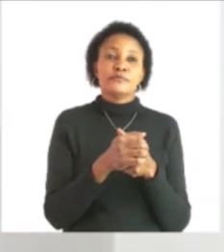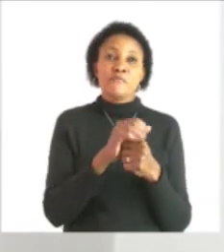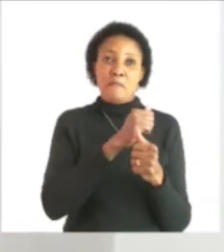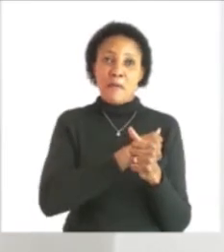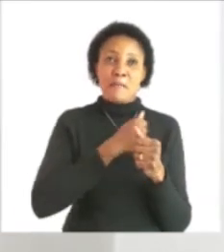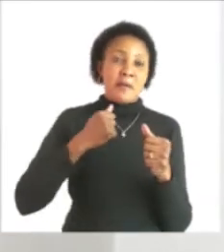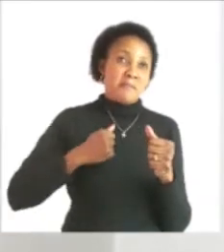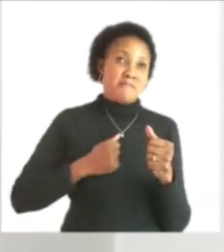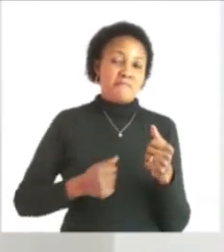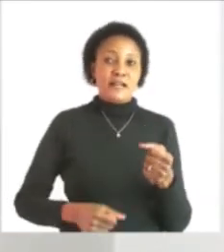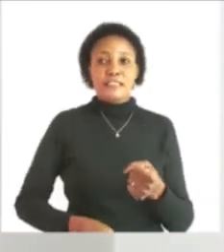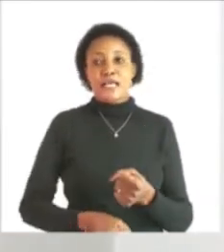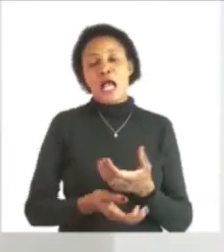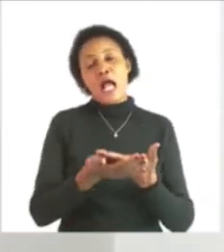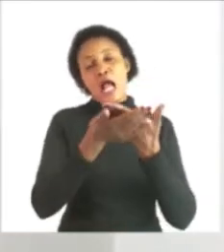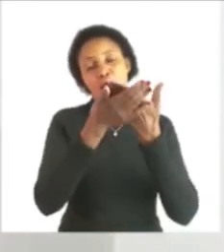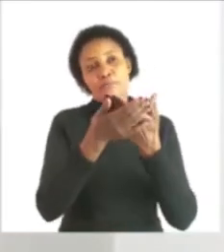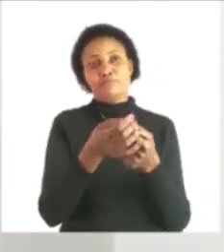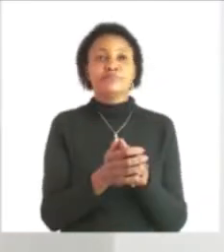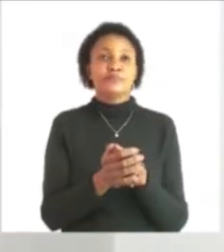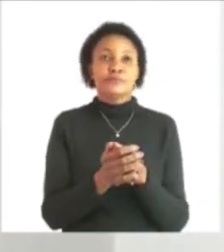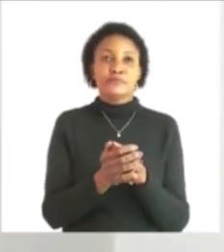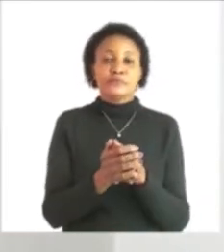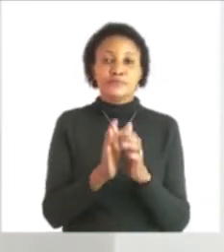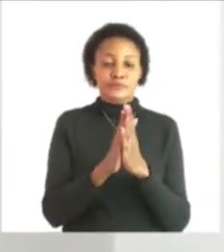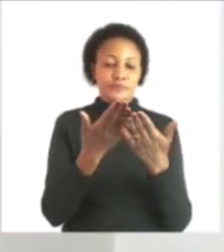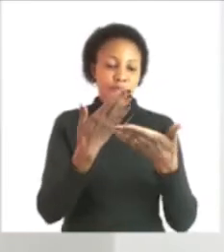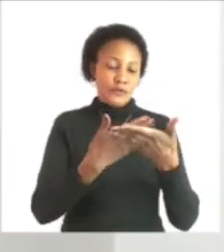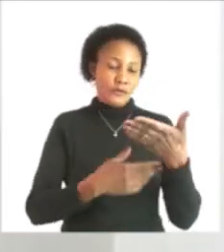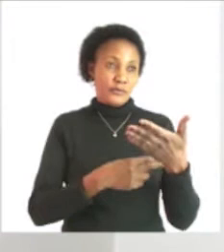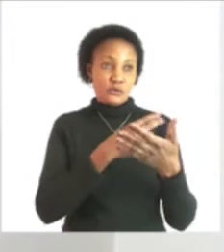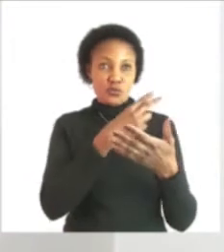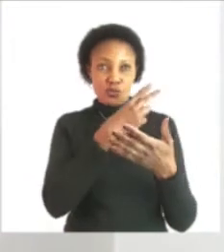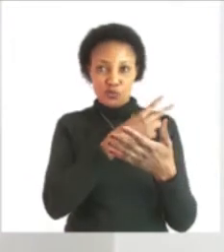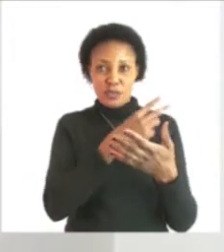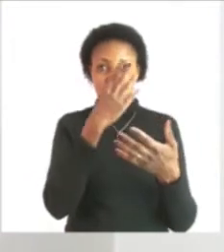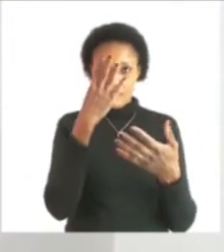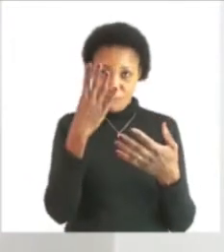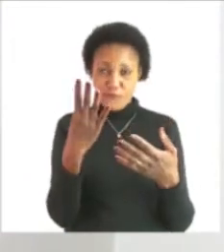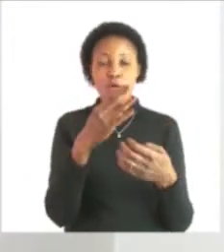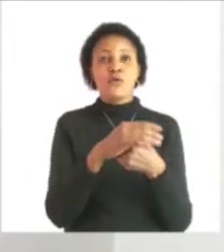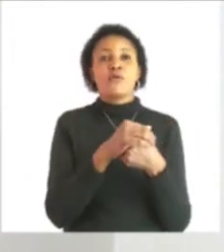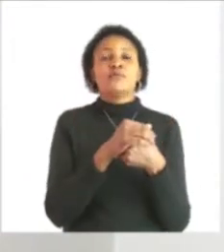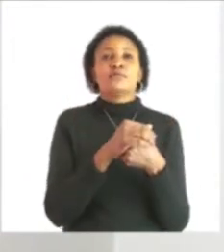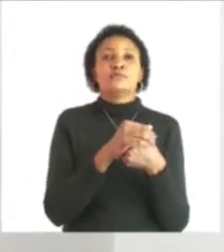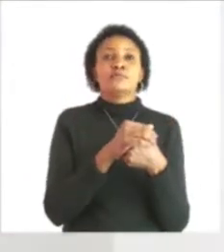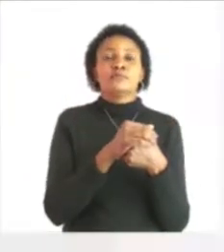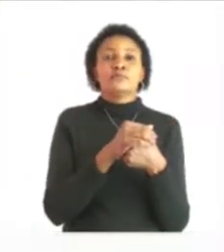Daddy will assist you. Now turn to page 23. On page